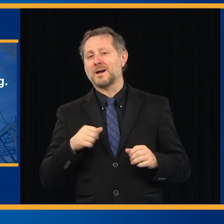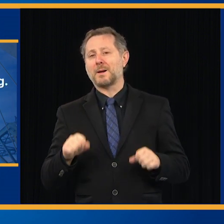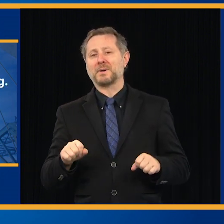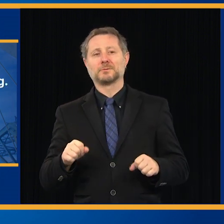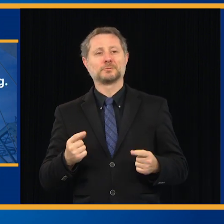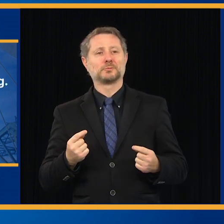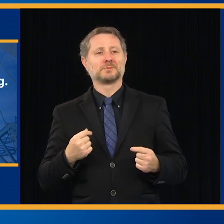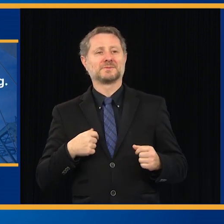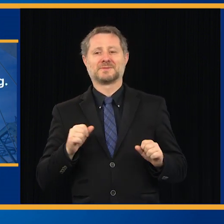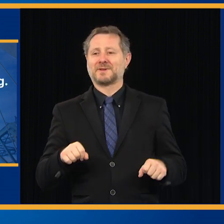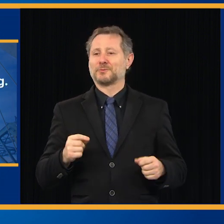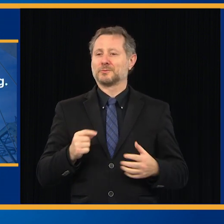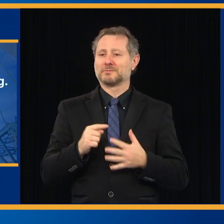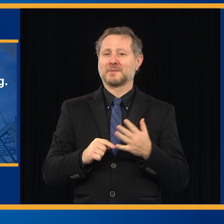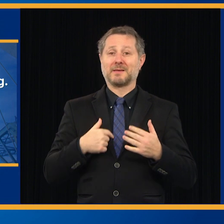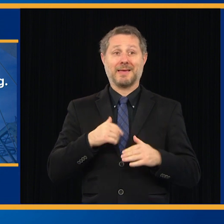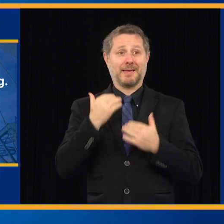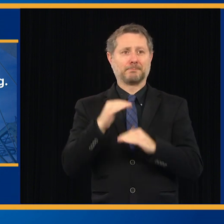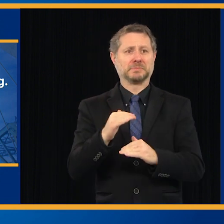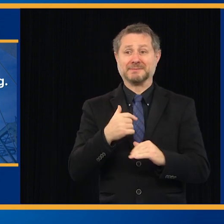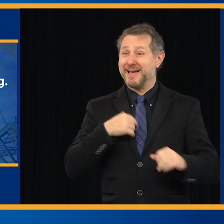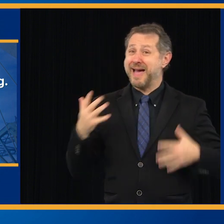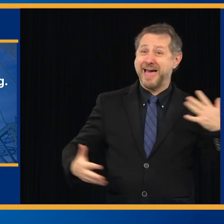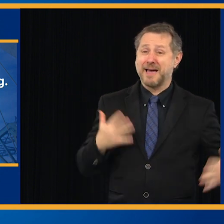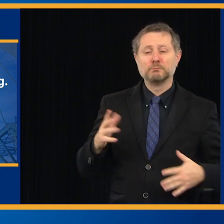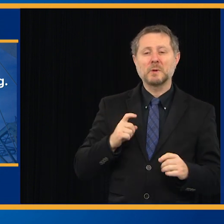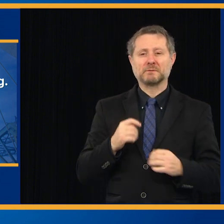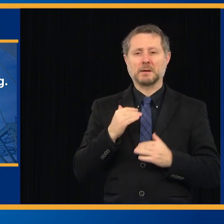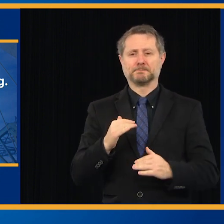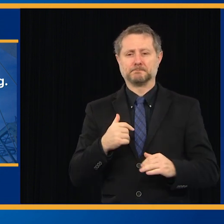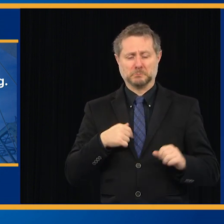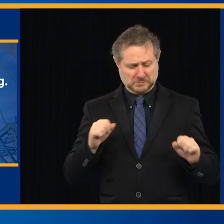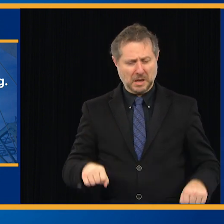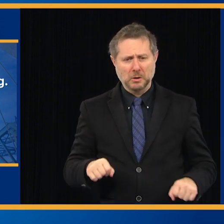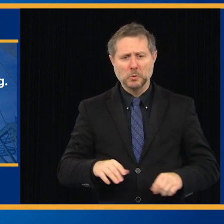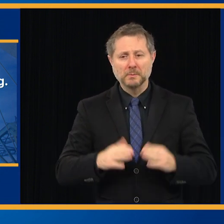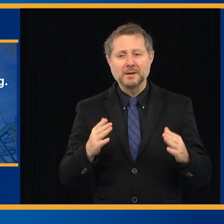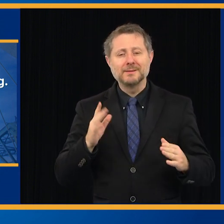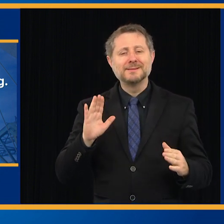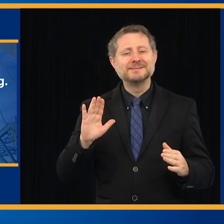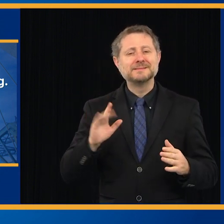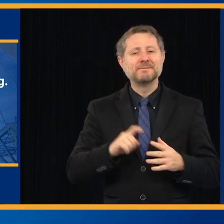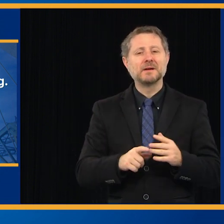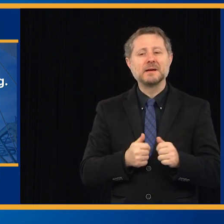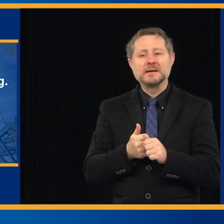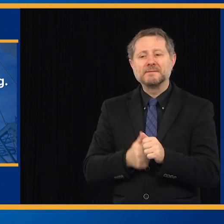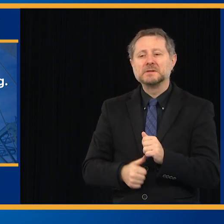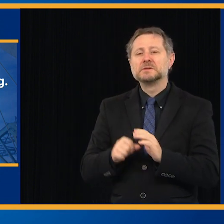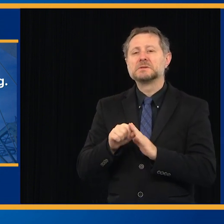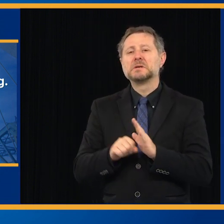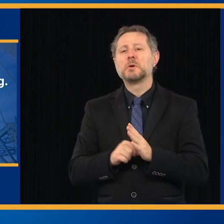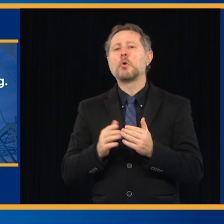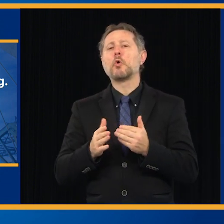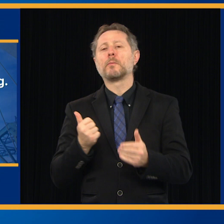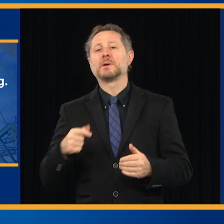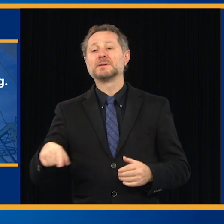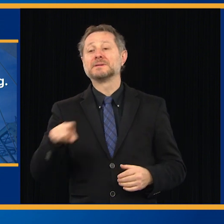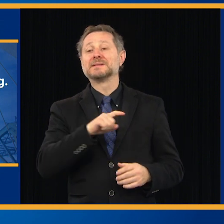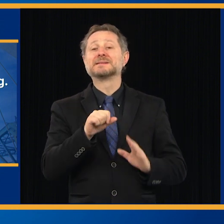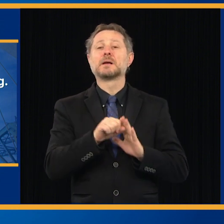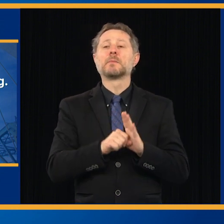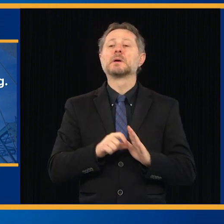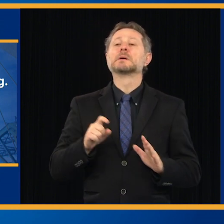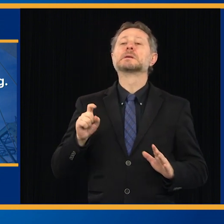limits. We can handle the reopening, but every state, almost every state, has a significant